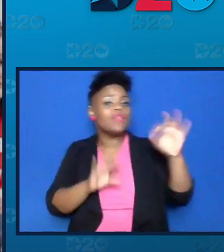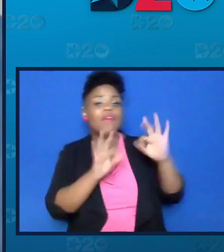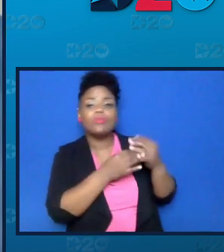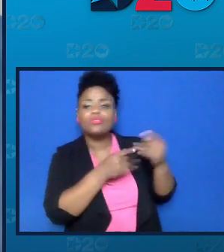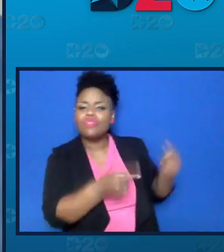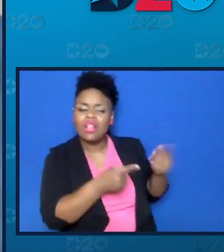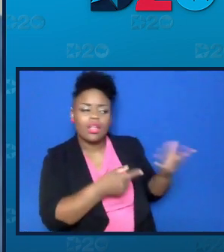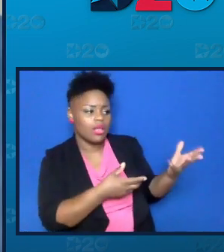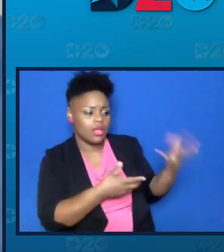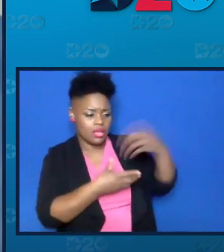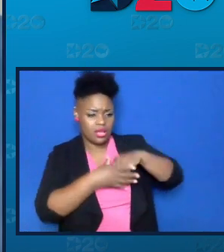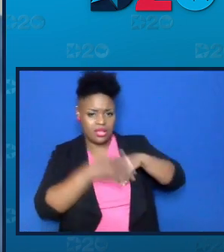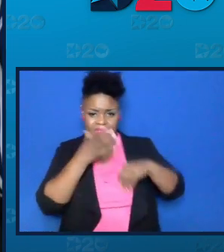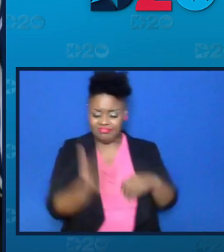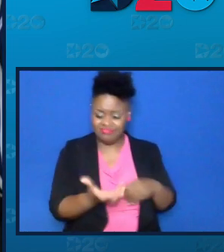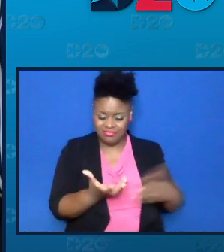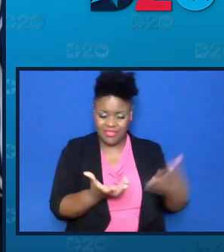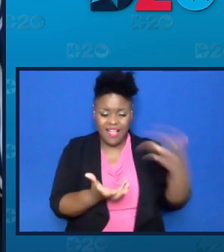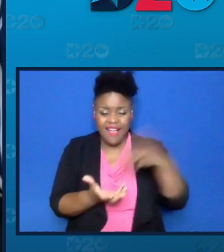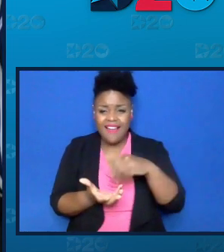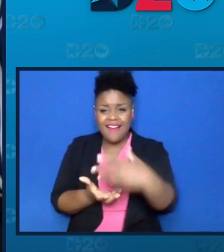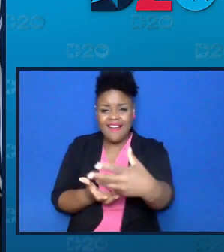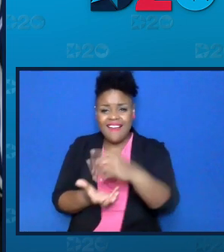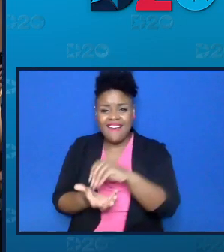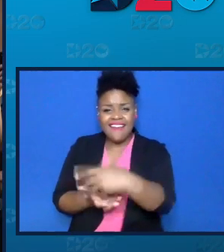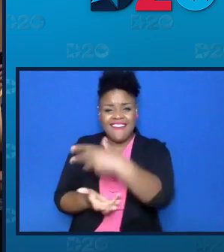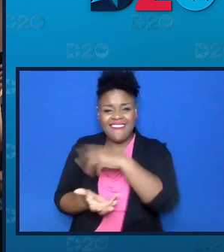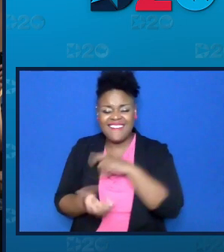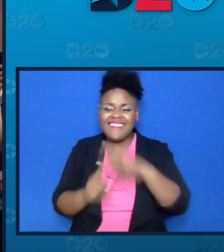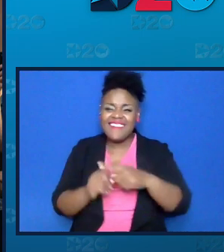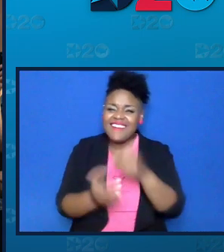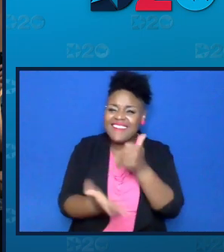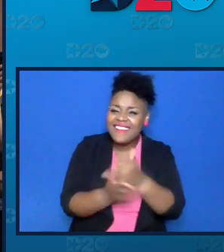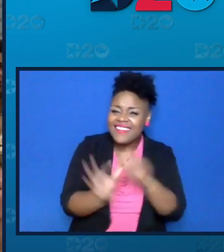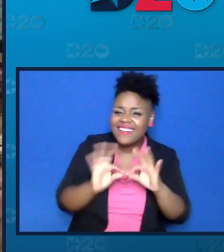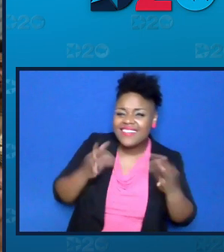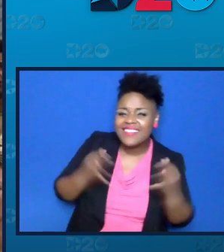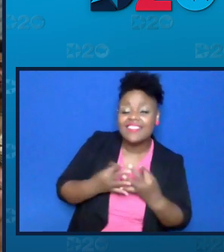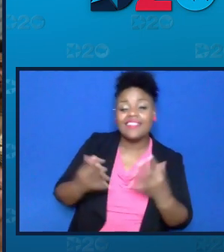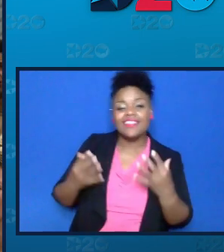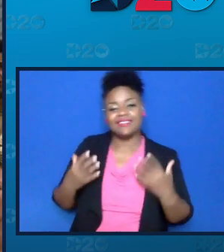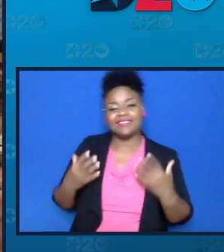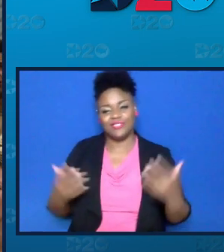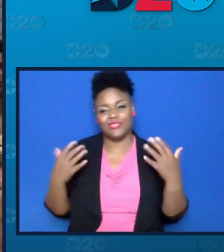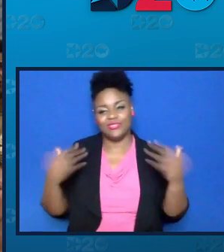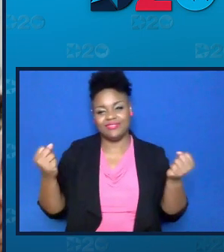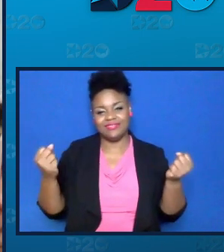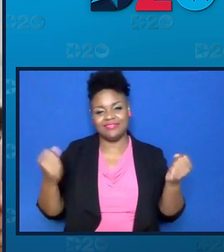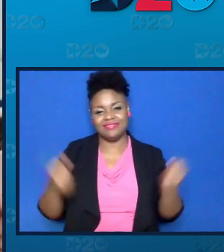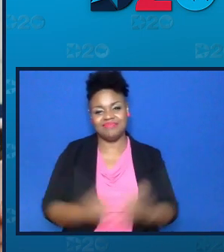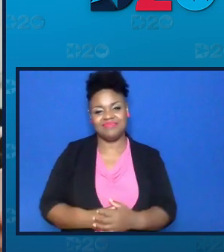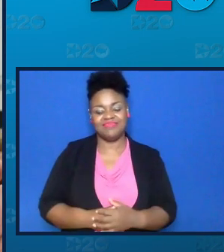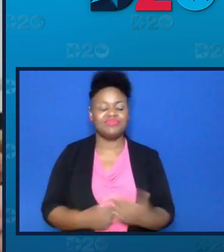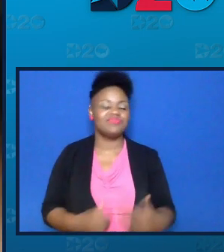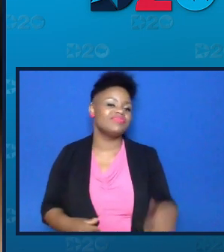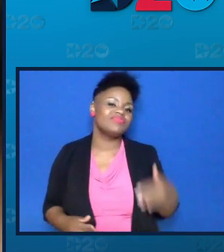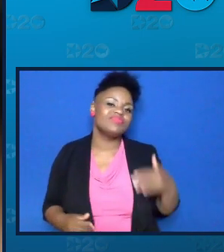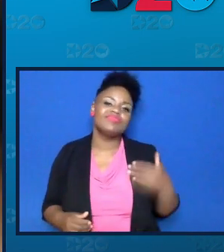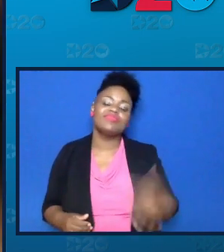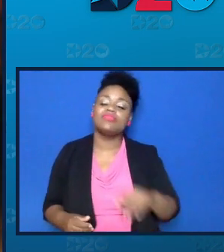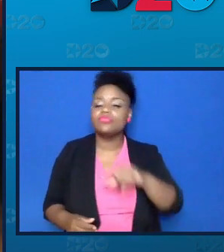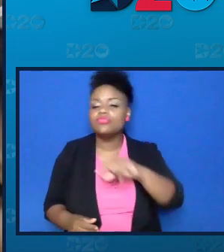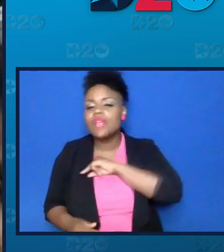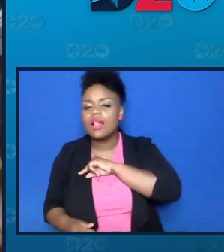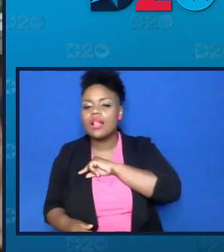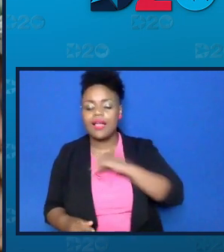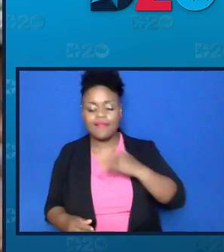country whole. It's a very rare quality to bring your empathy skills to the process of governing.